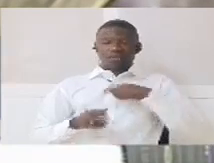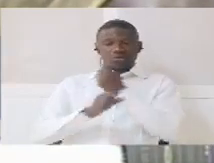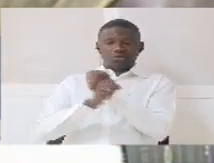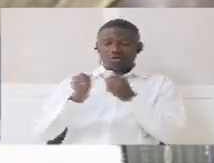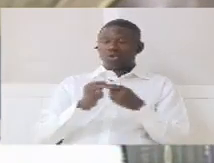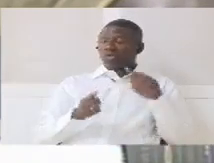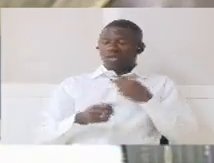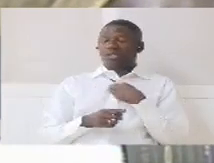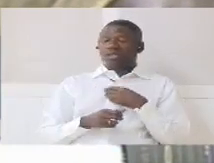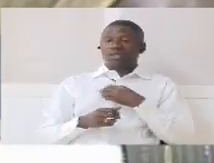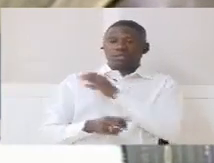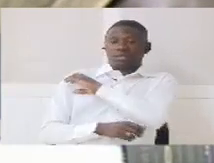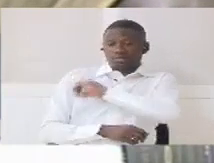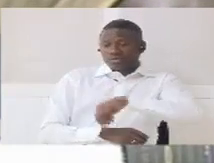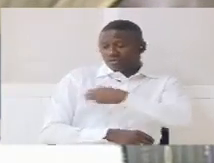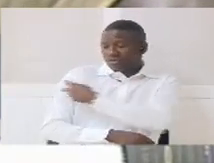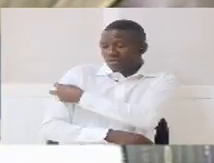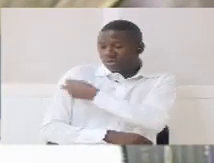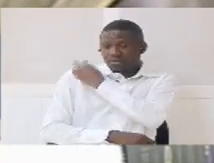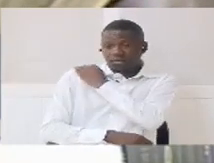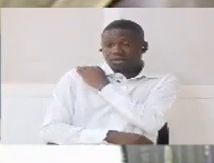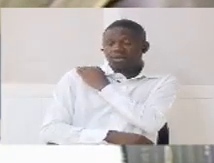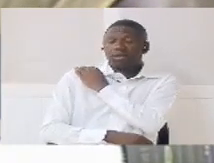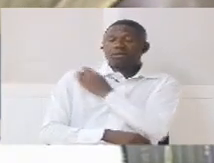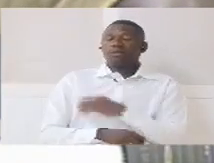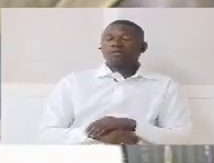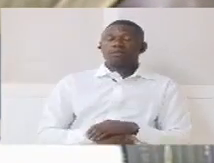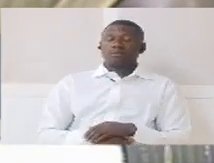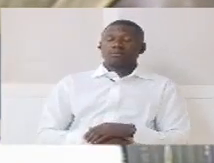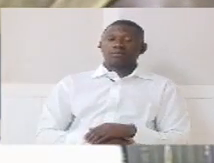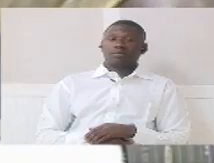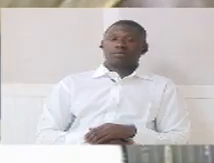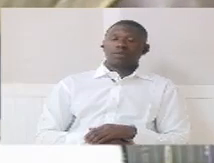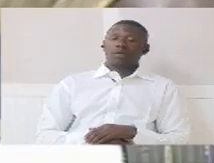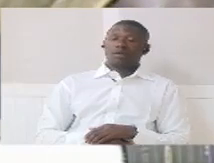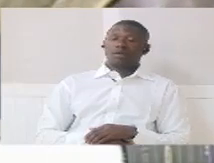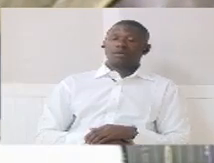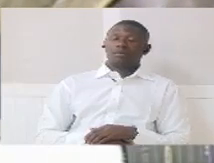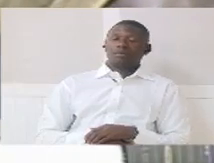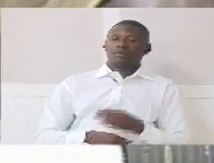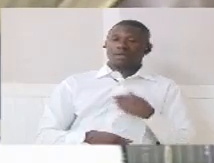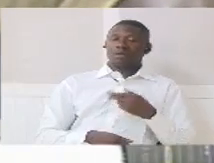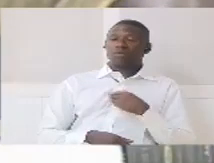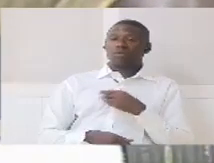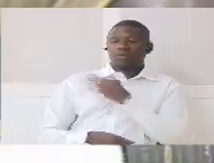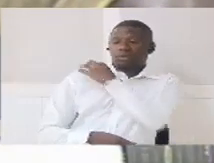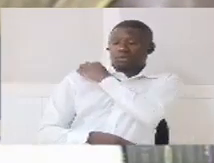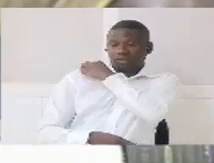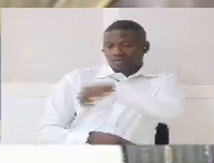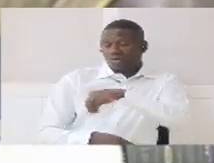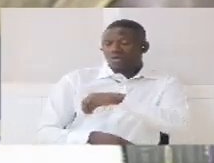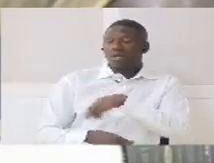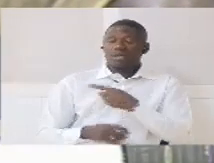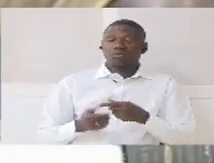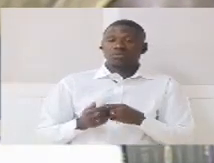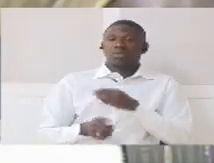rank. As chief superintendent, deputy commissioner. I was demoted as deputy commissioner. Superintendent. To